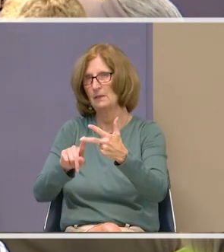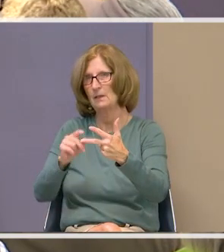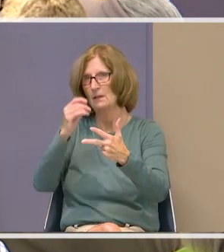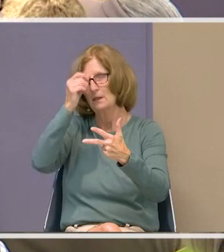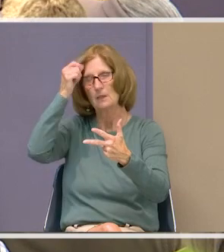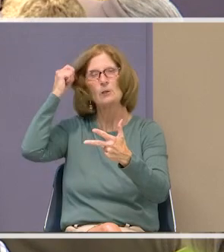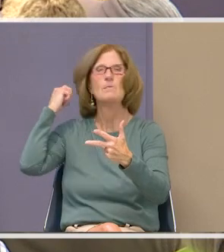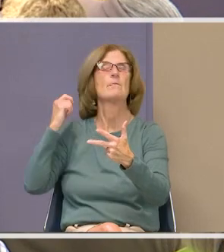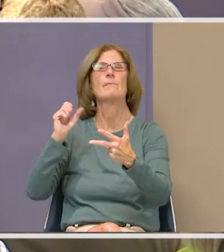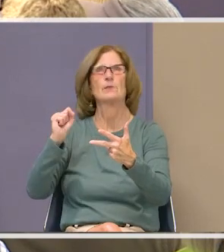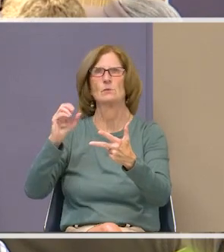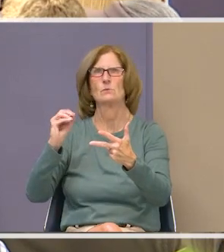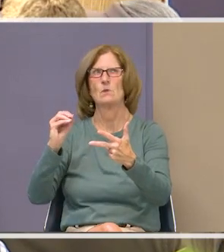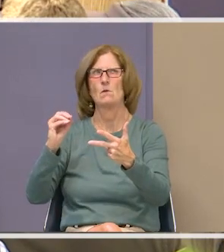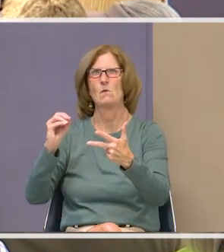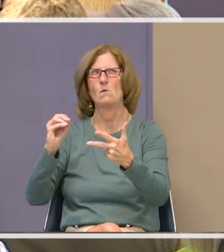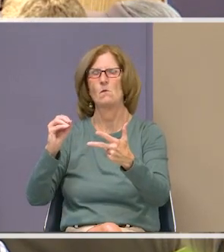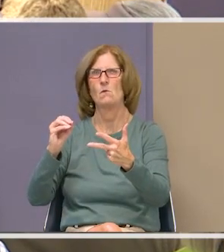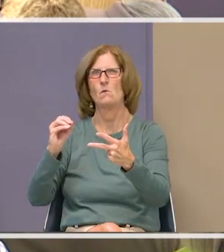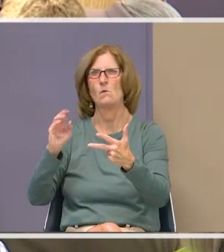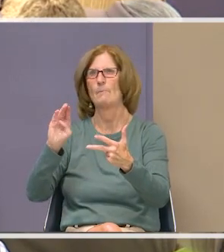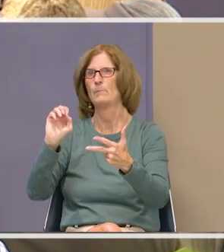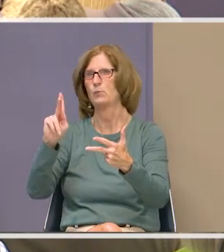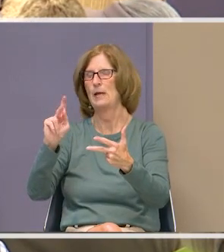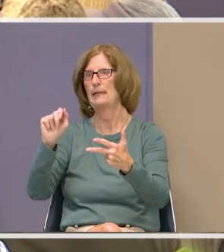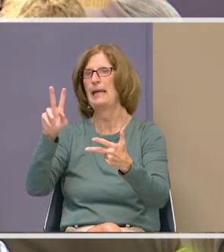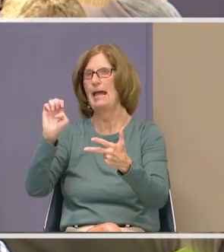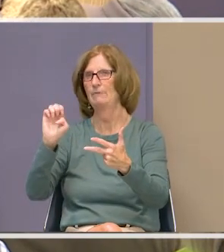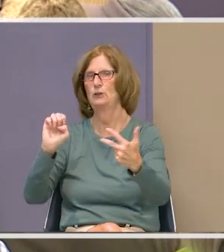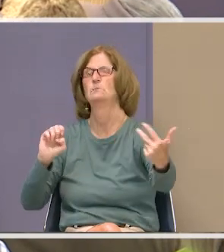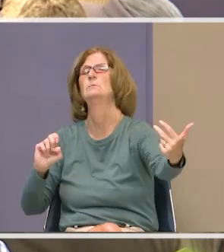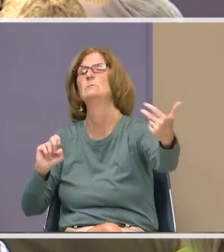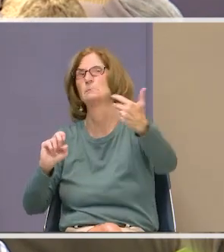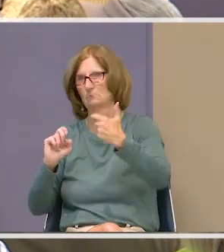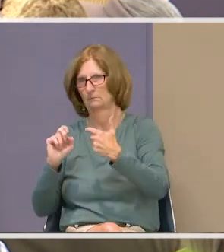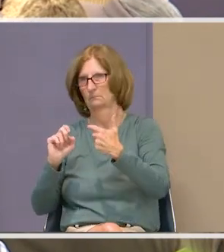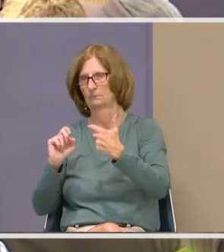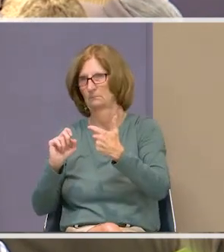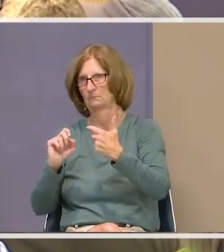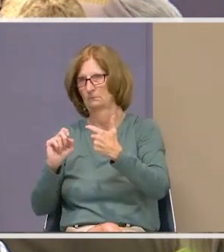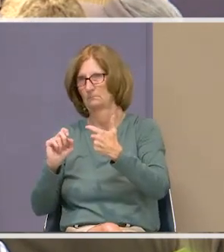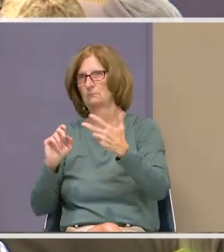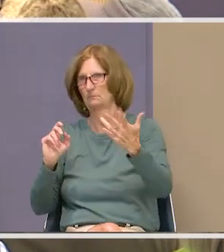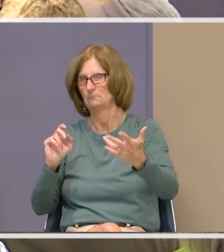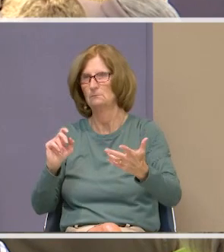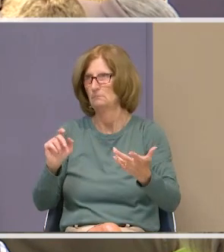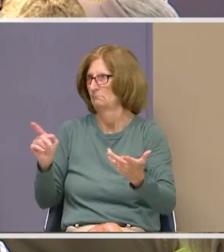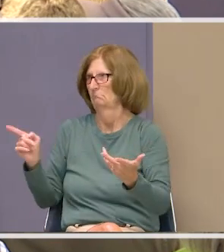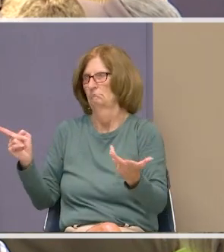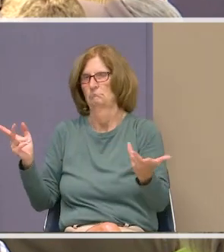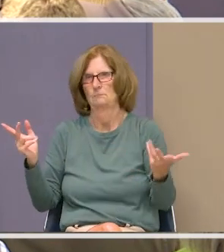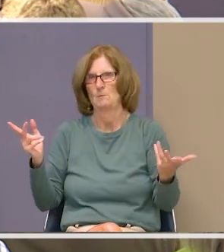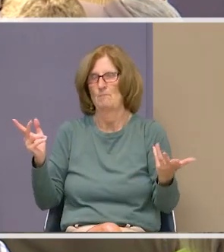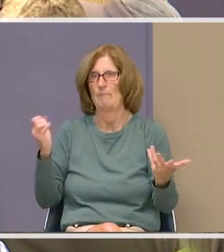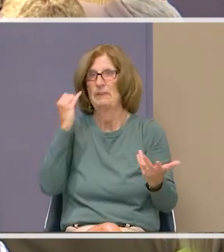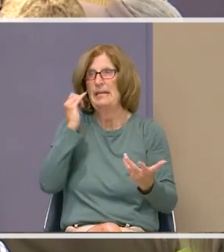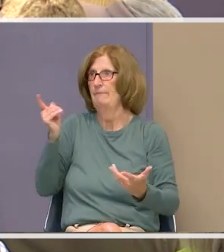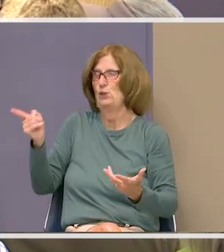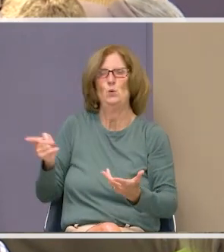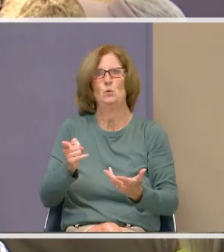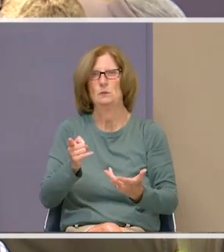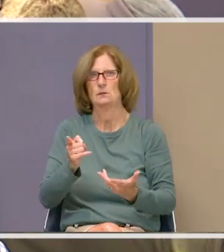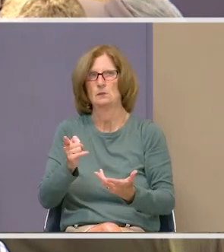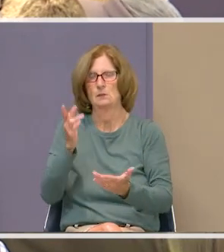the Braddock Avenue traffic coming this way. So I don't know if you eliminate my